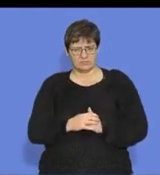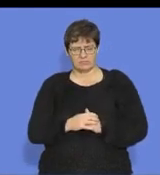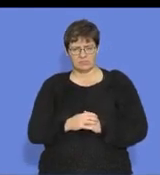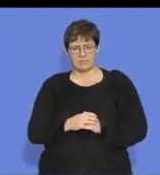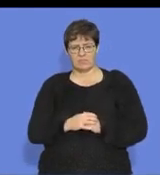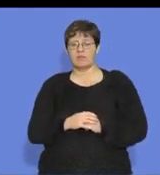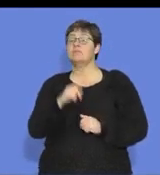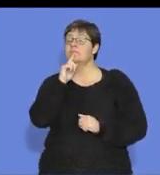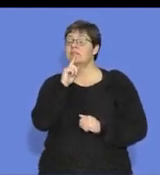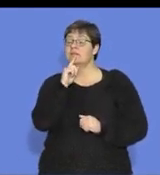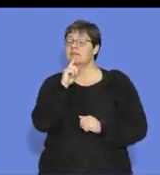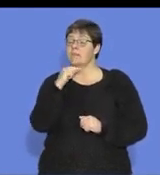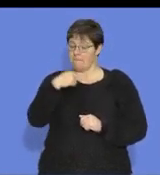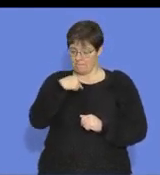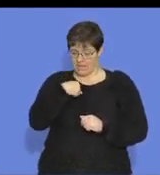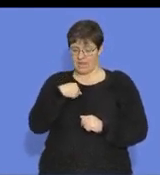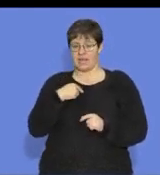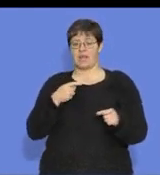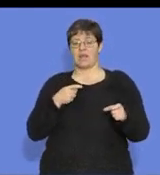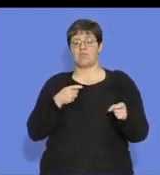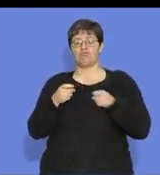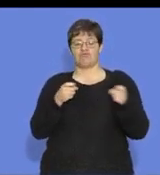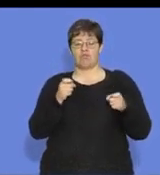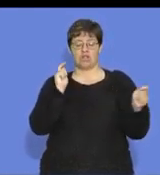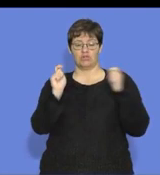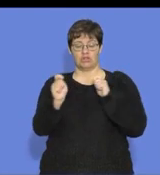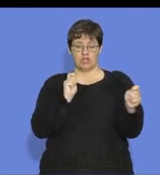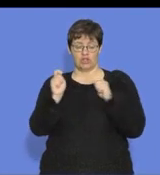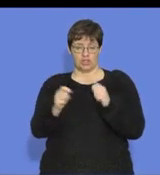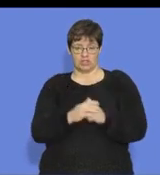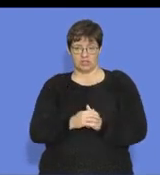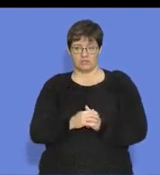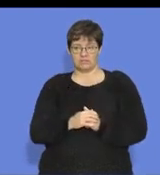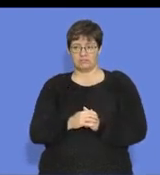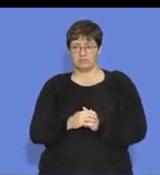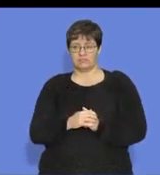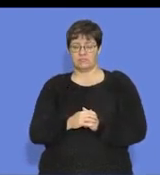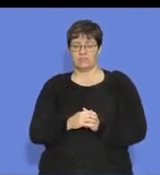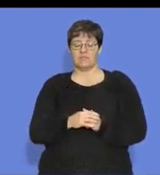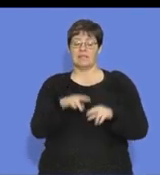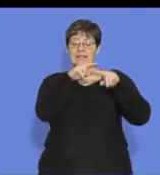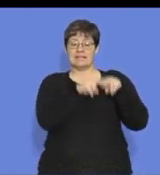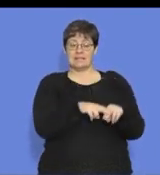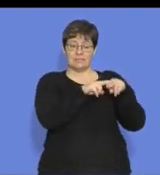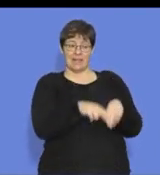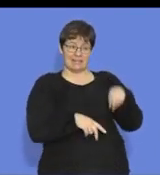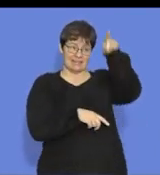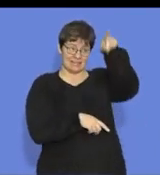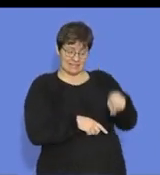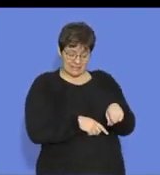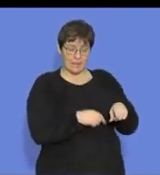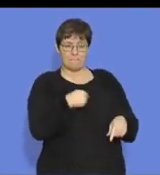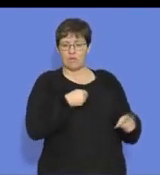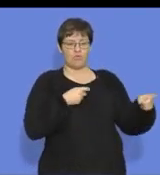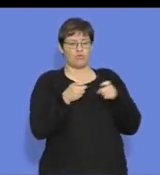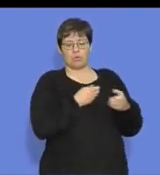the variable that you are changing. What is the dependent variable? And that